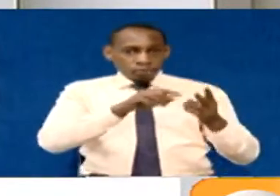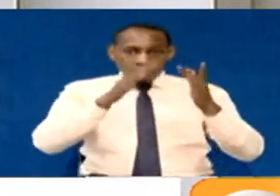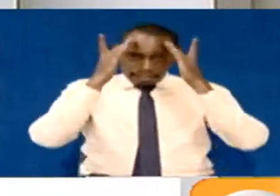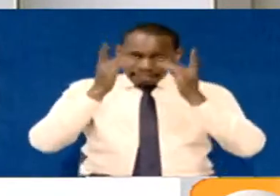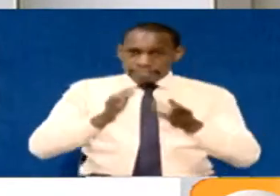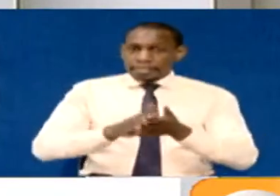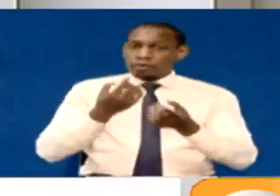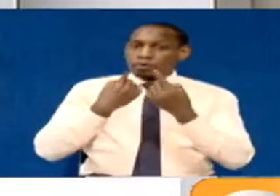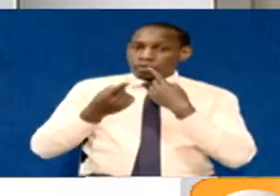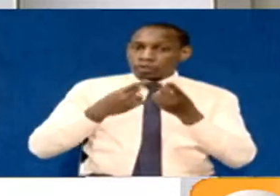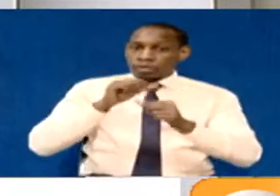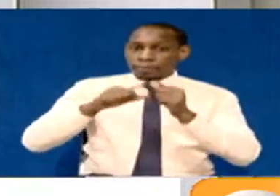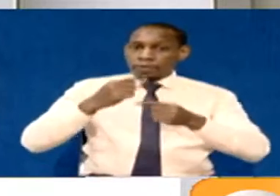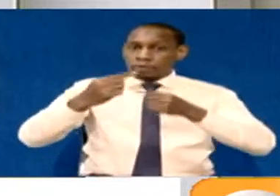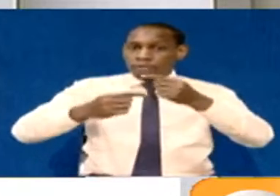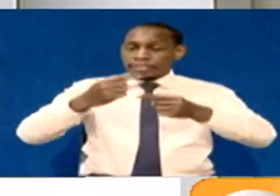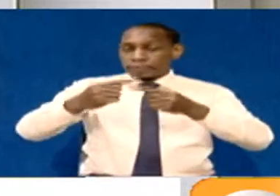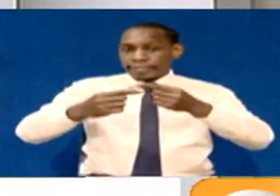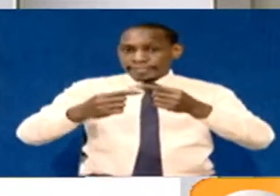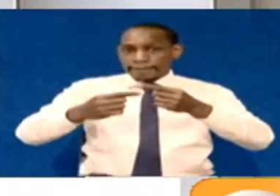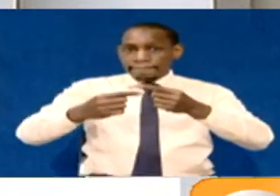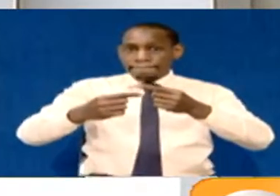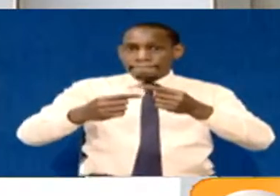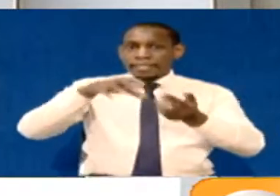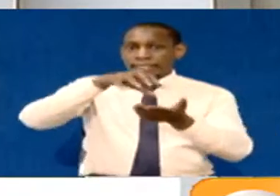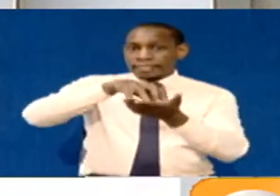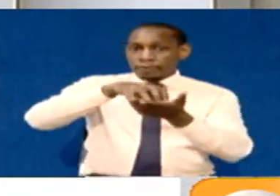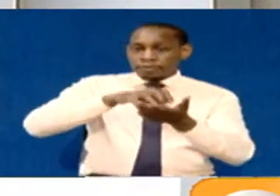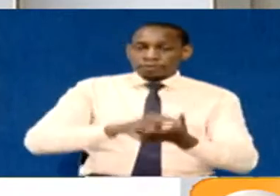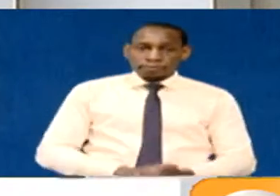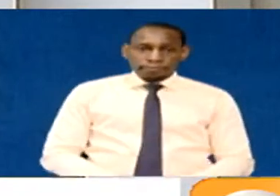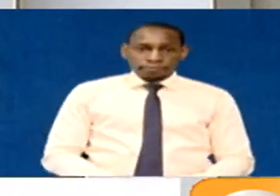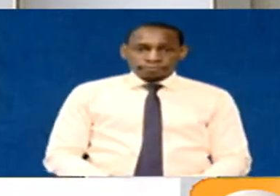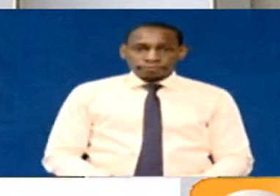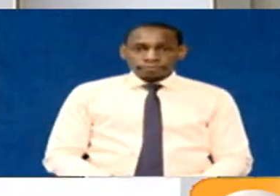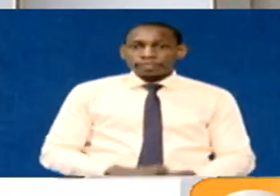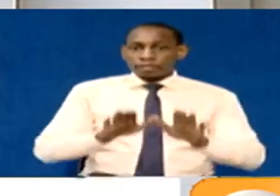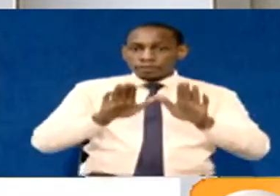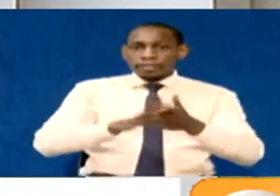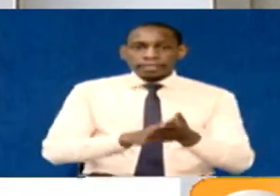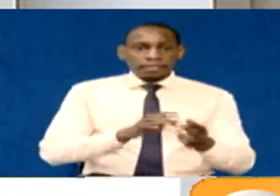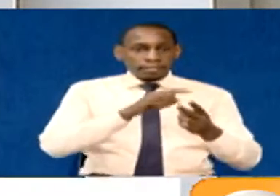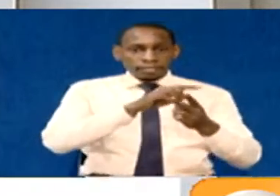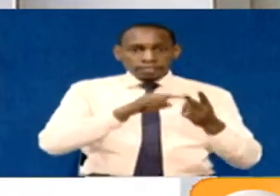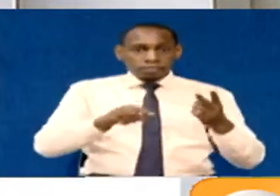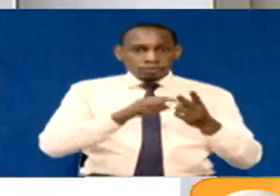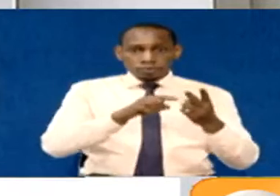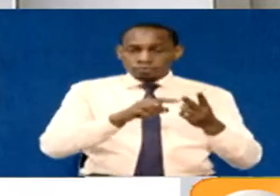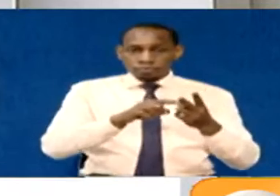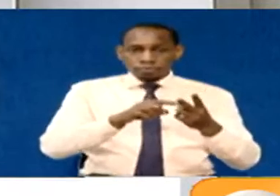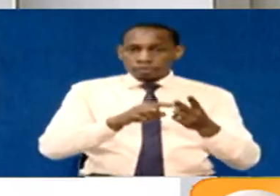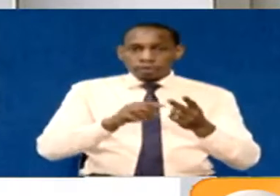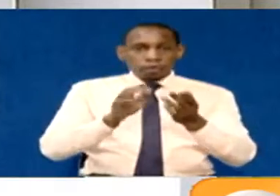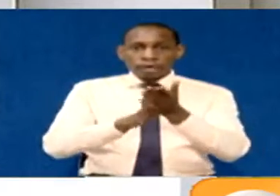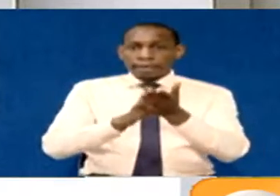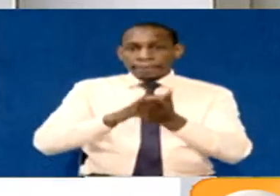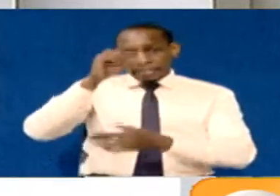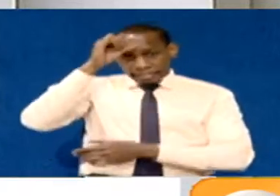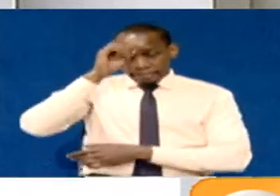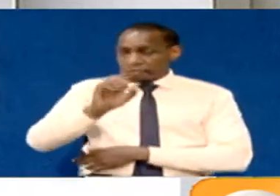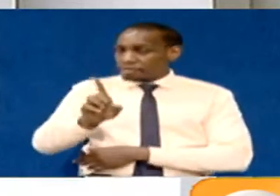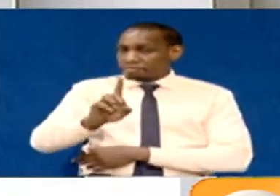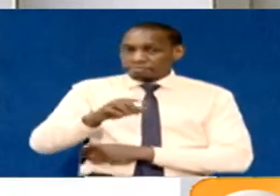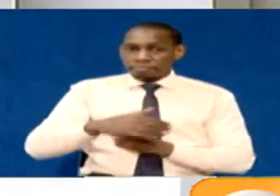speak about the ongoing events. And look, they are not complimentary of this administration. They're not complimentary